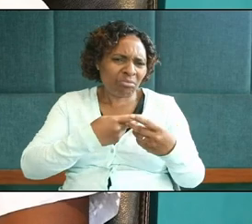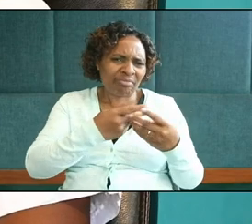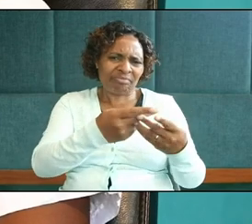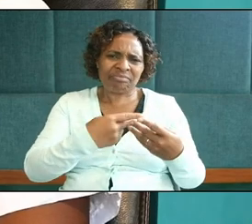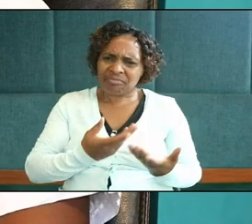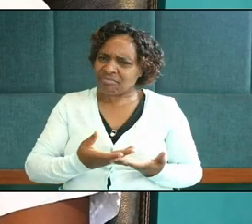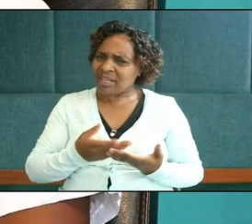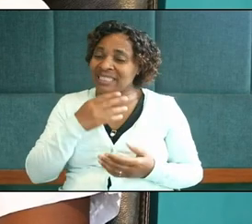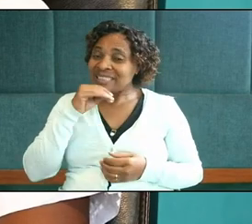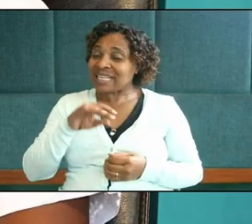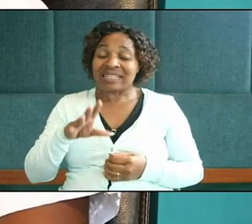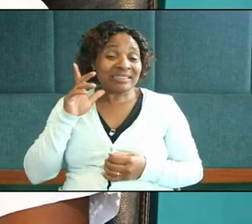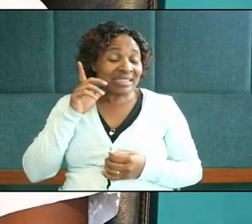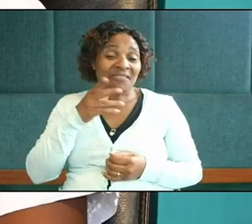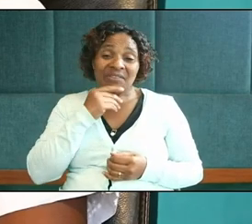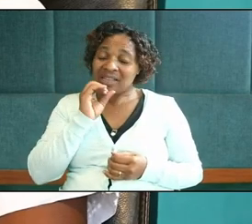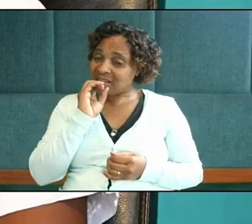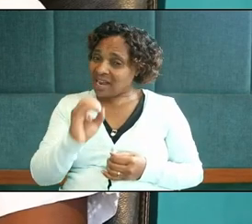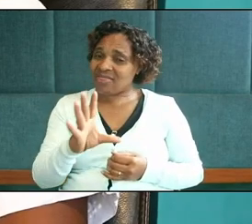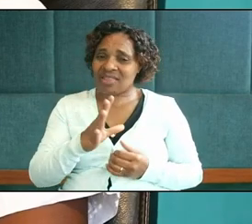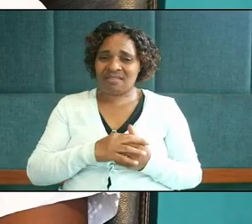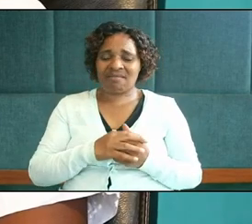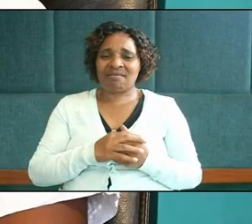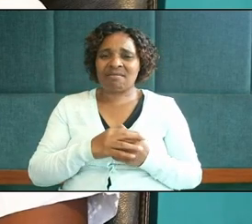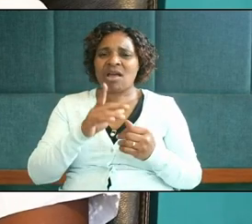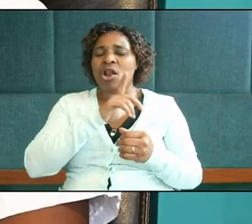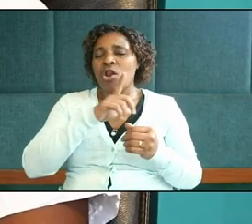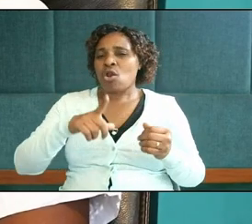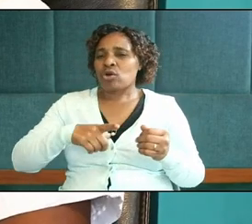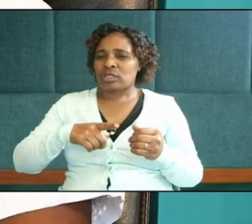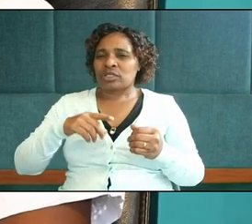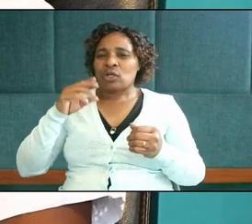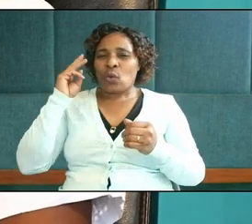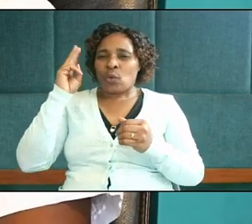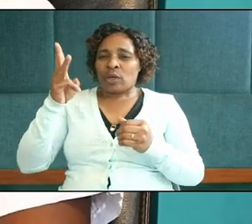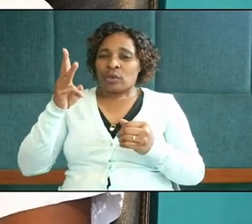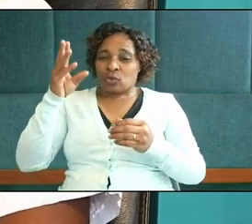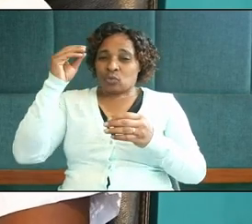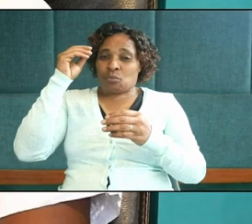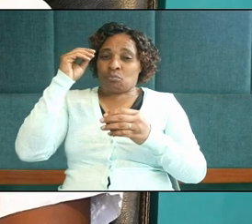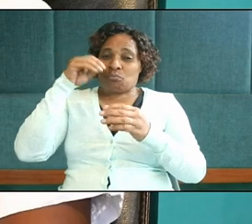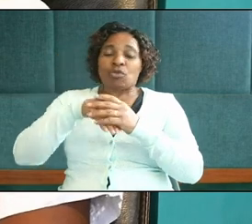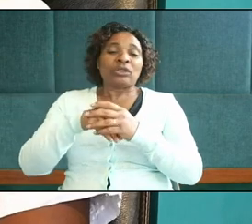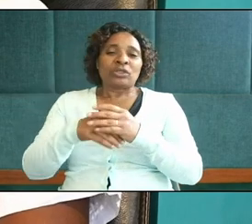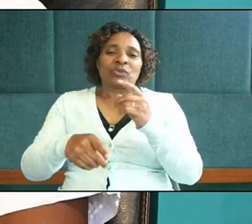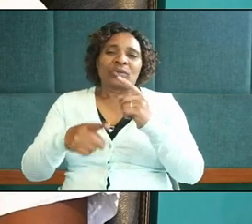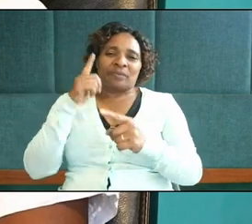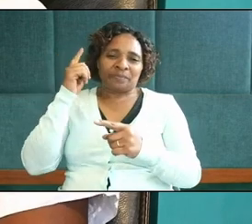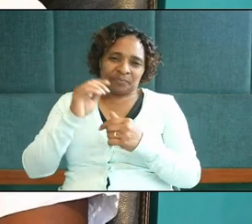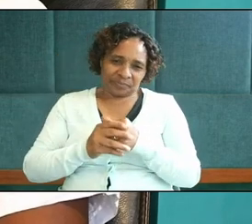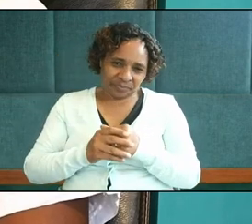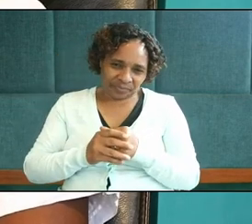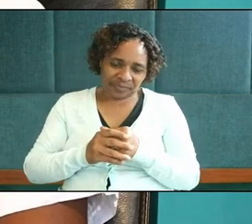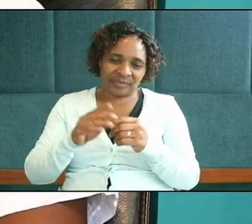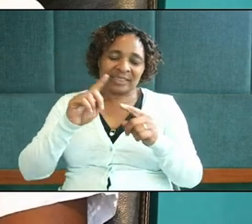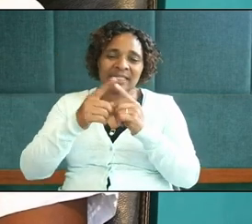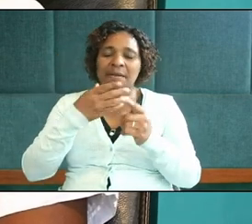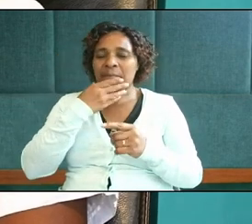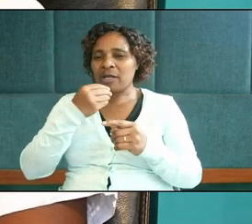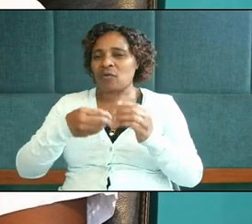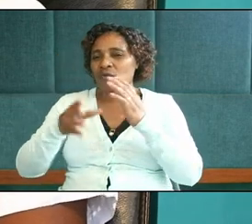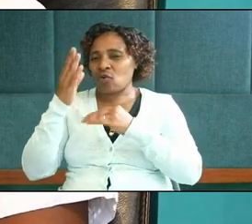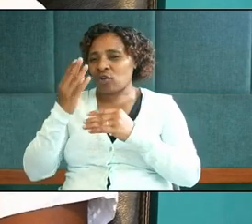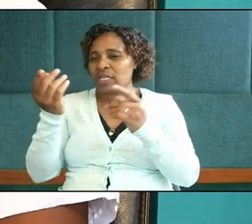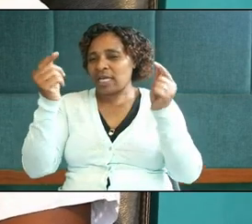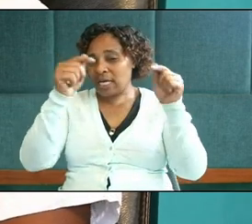however, did not listen to their father's rebuke, for it was the Lord's will to put them to death. Now a man of God came to Eli and said to